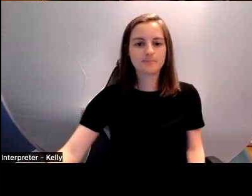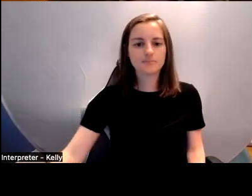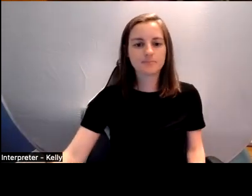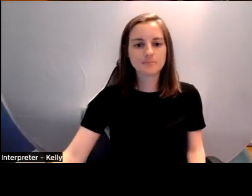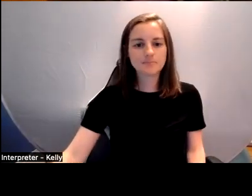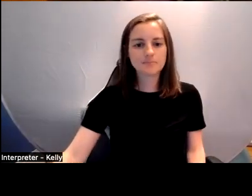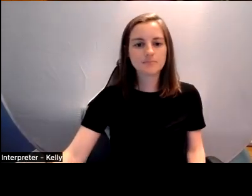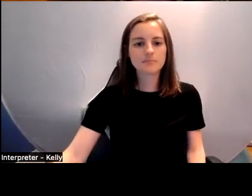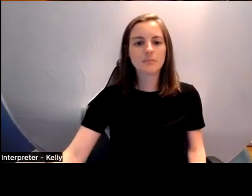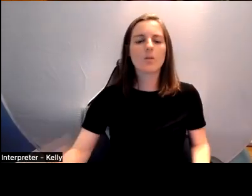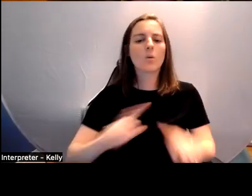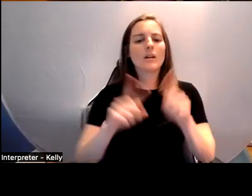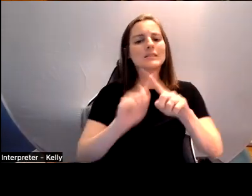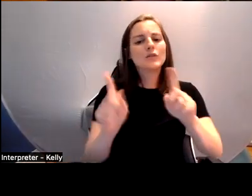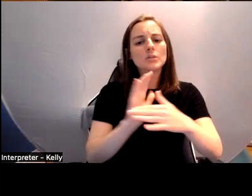options